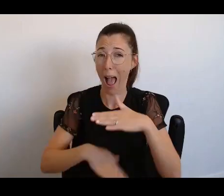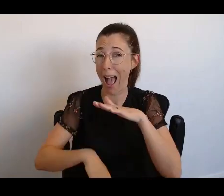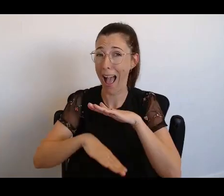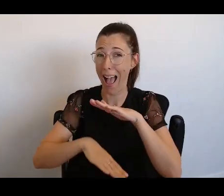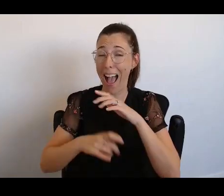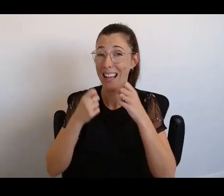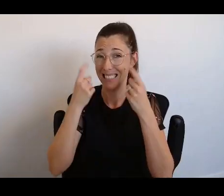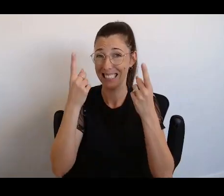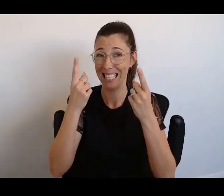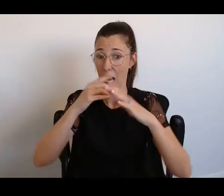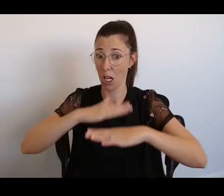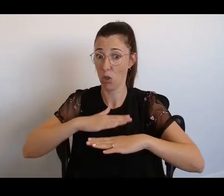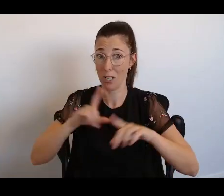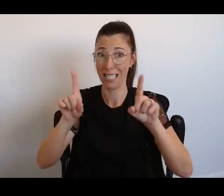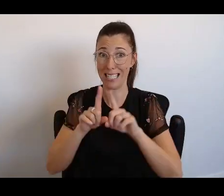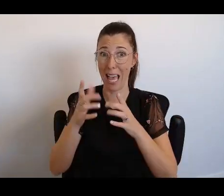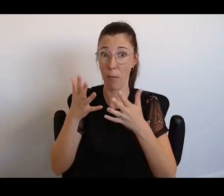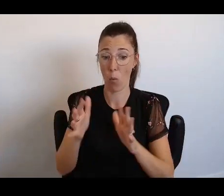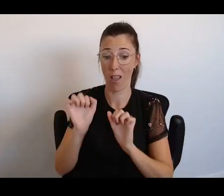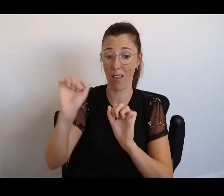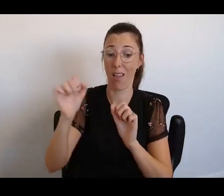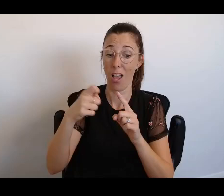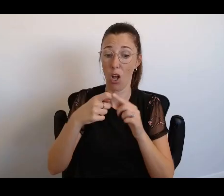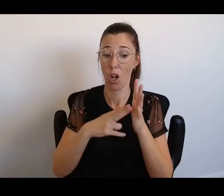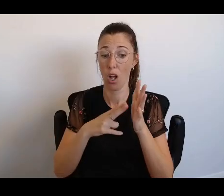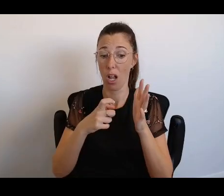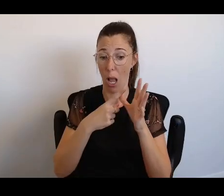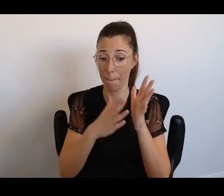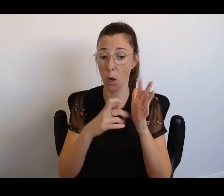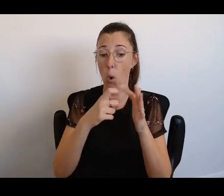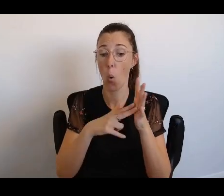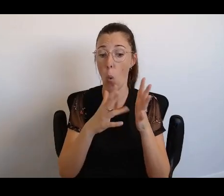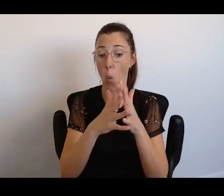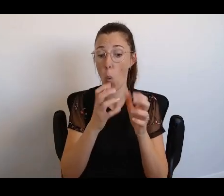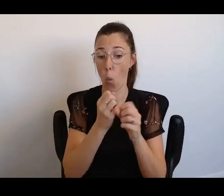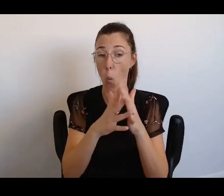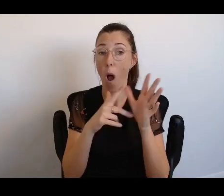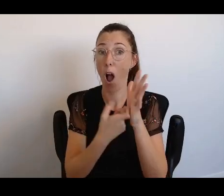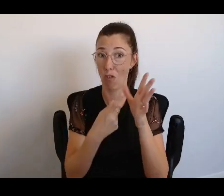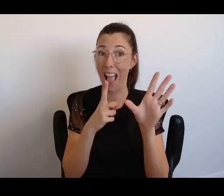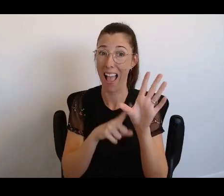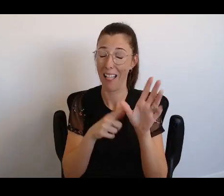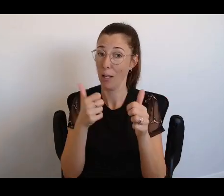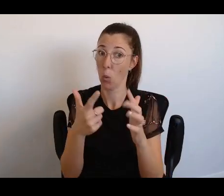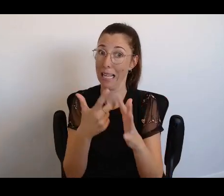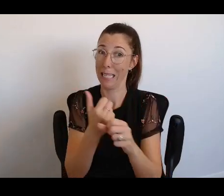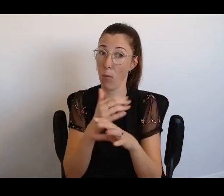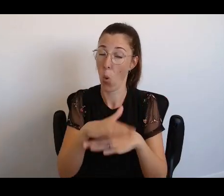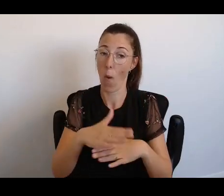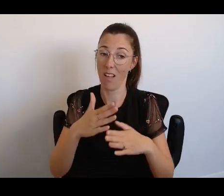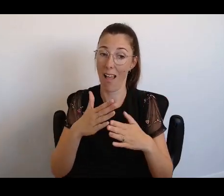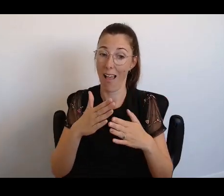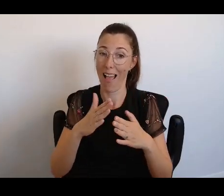Kumnaware does, or those communities, so regional and remote. These are the best examples of land rights we will ever